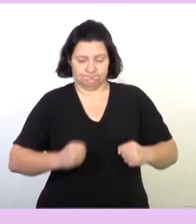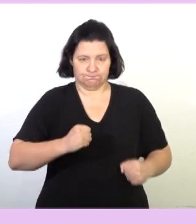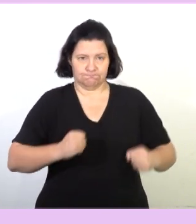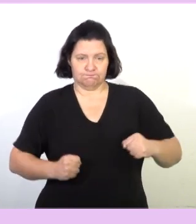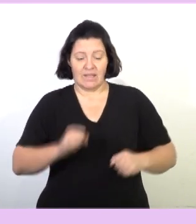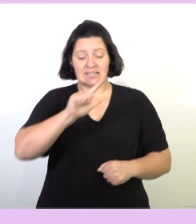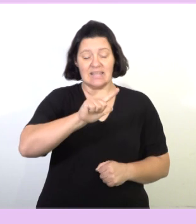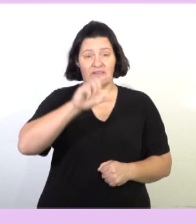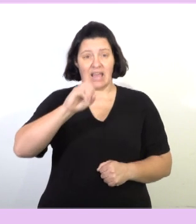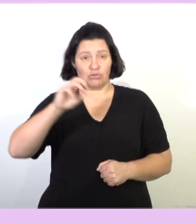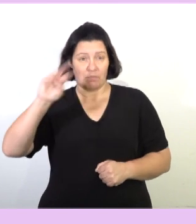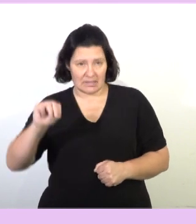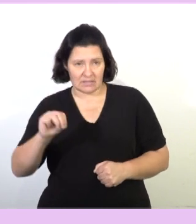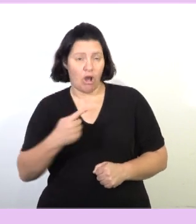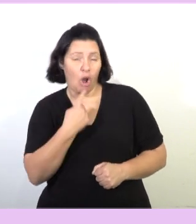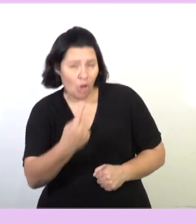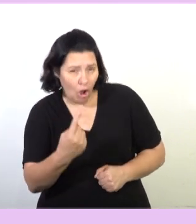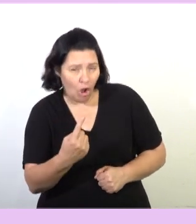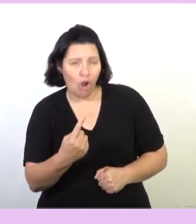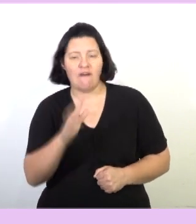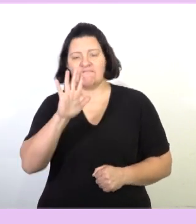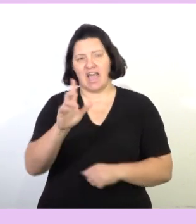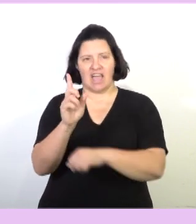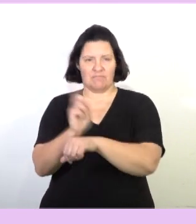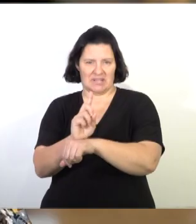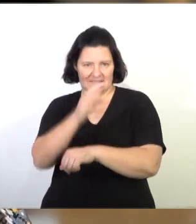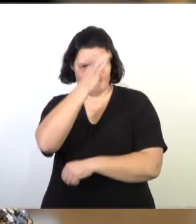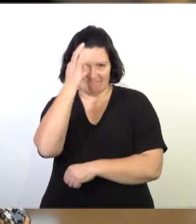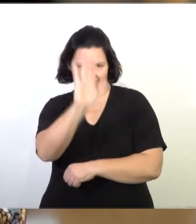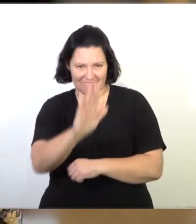minutes to travel the distance of 700 meters.